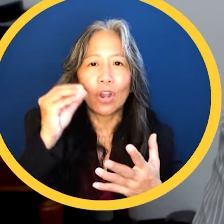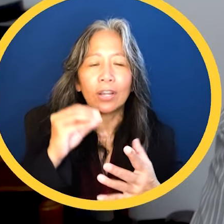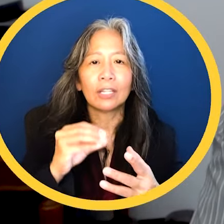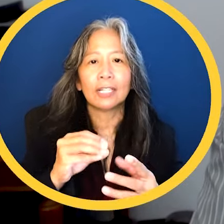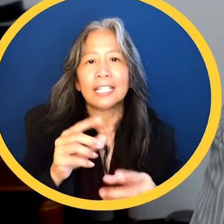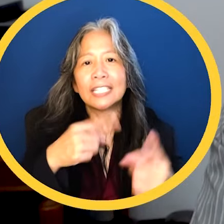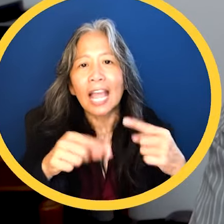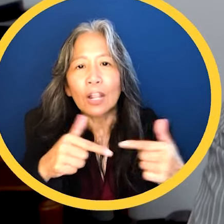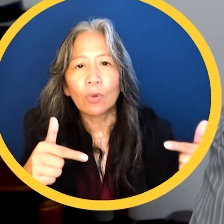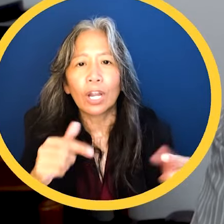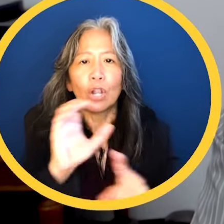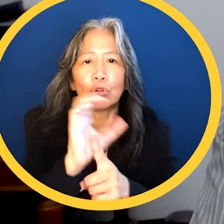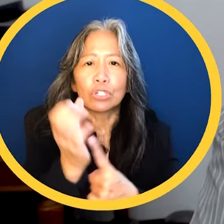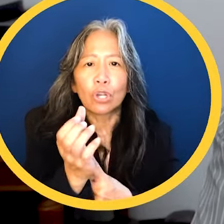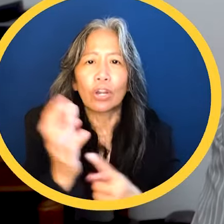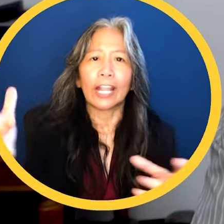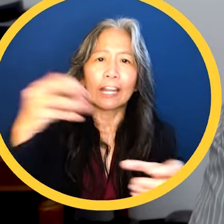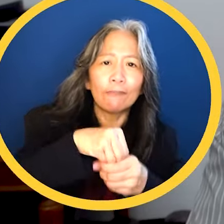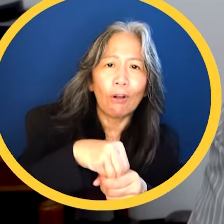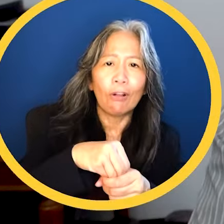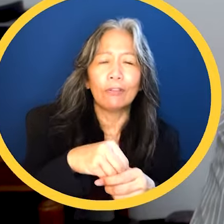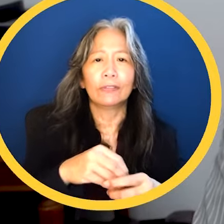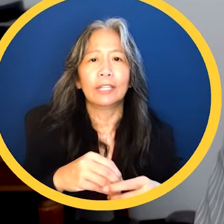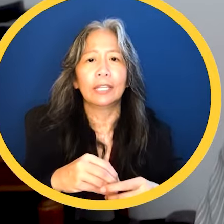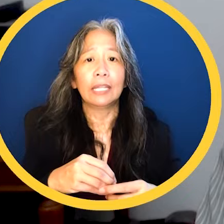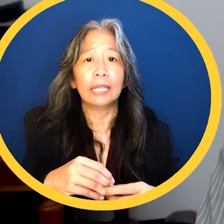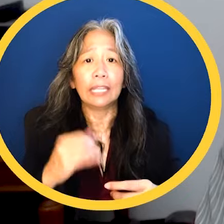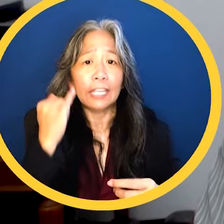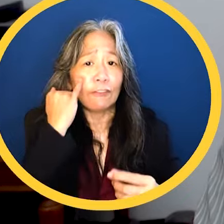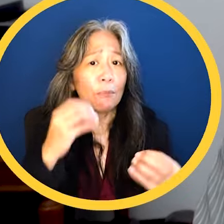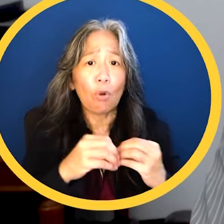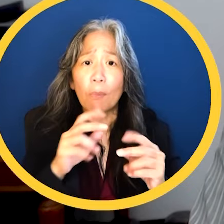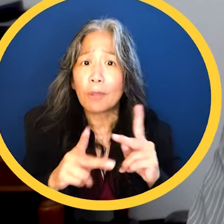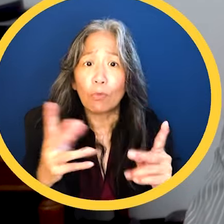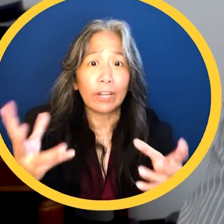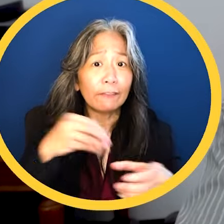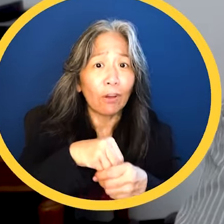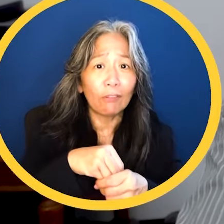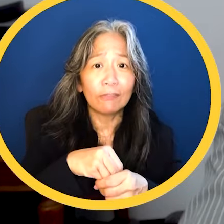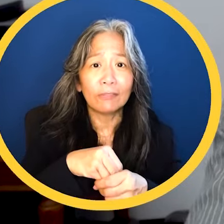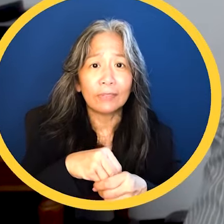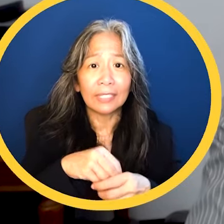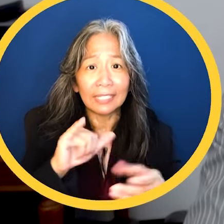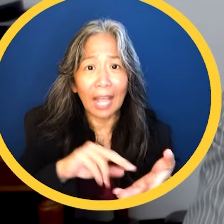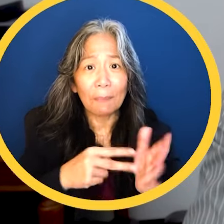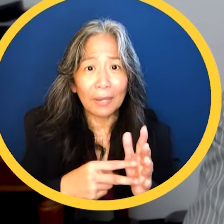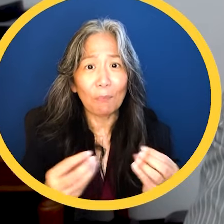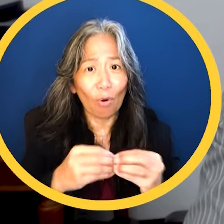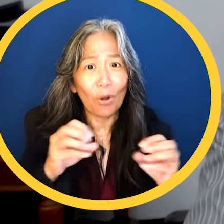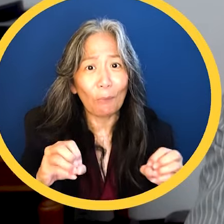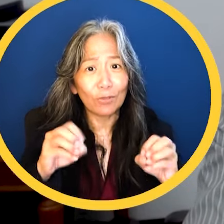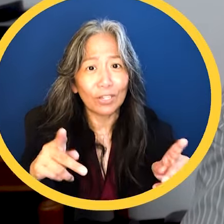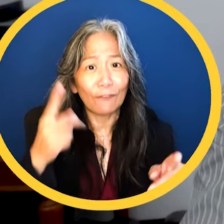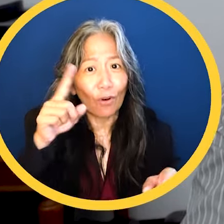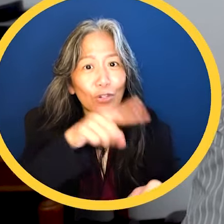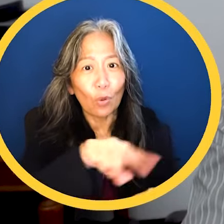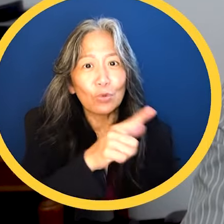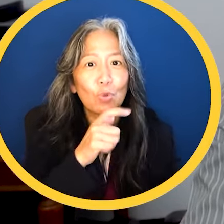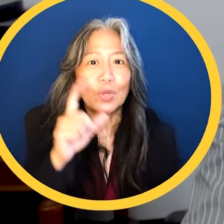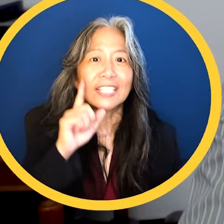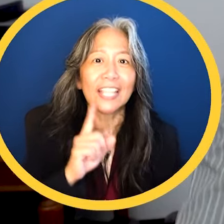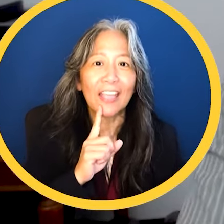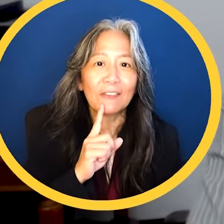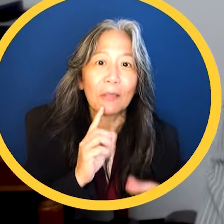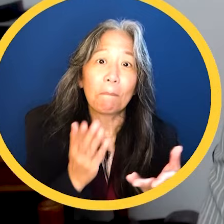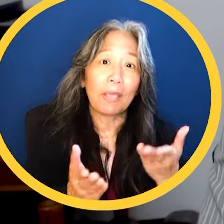and learn the culture of it and get more involved. And if more people are more involved, that means more opportunity for